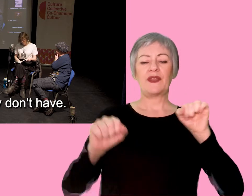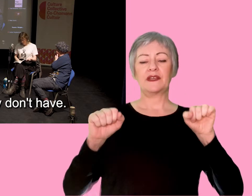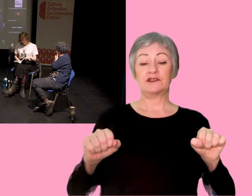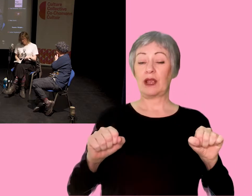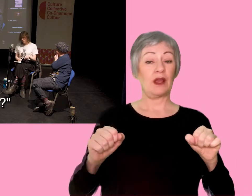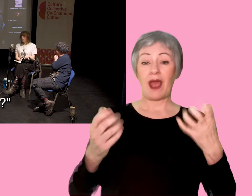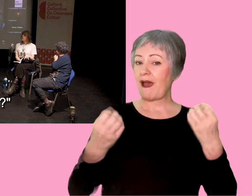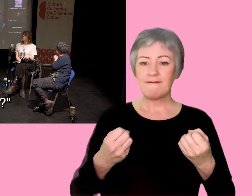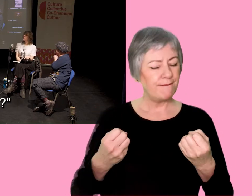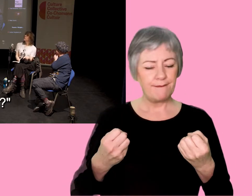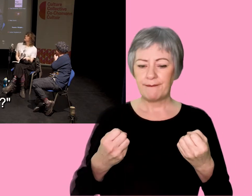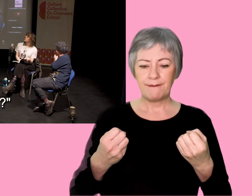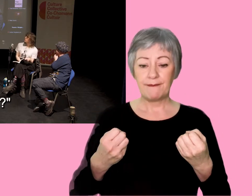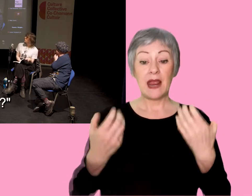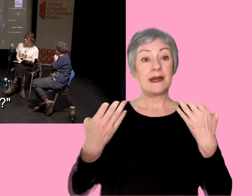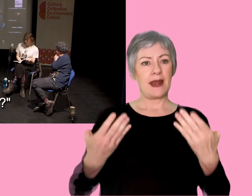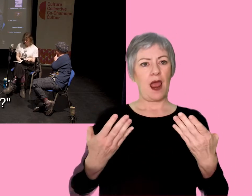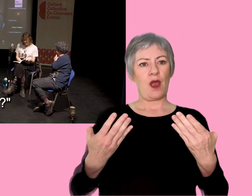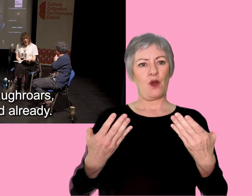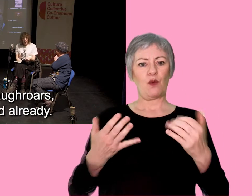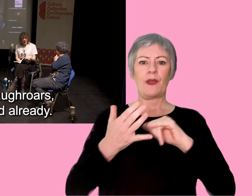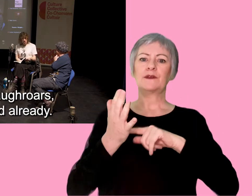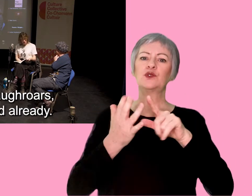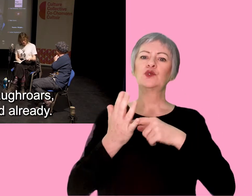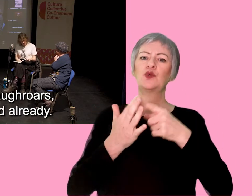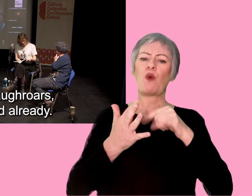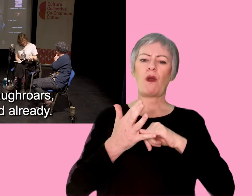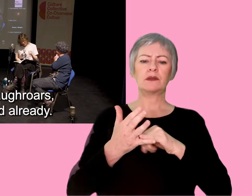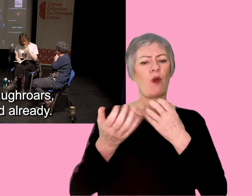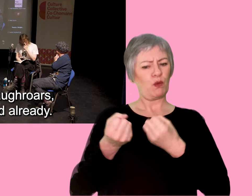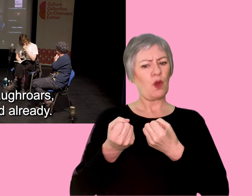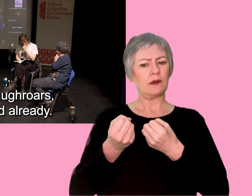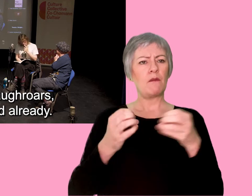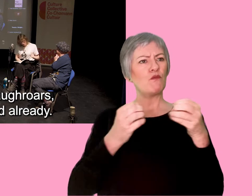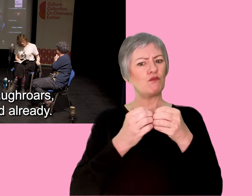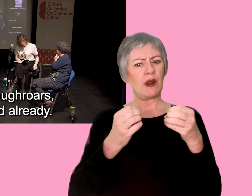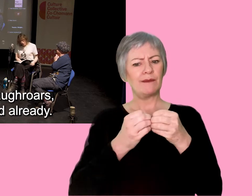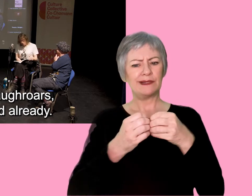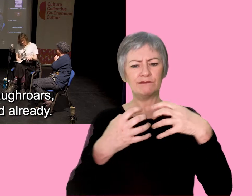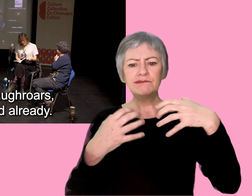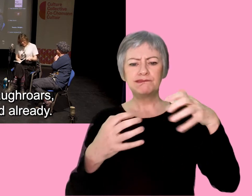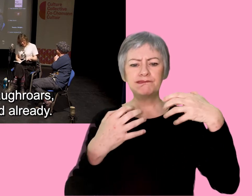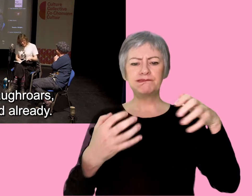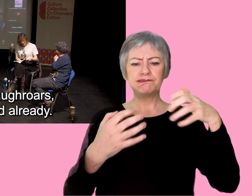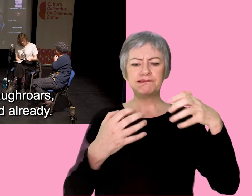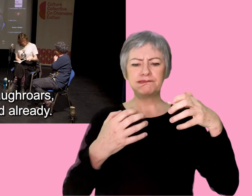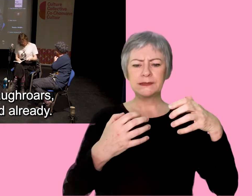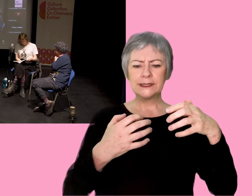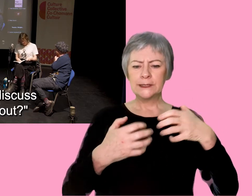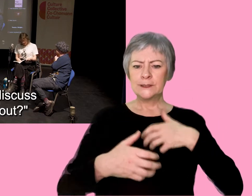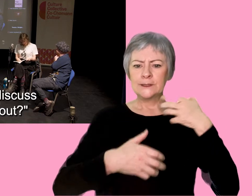have. No, the stores. Had on, Brenna Golders, horrid read get